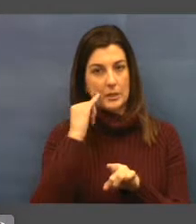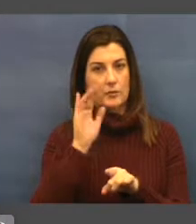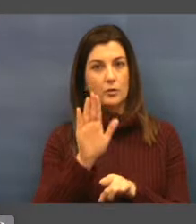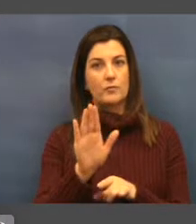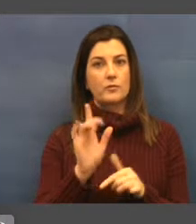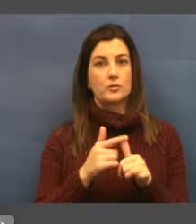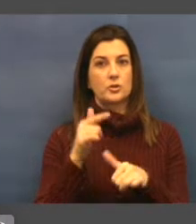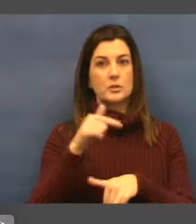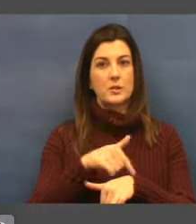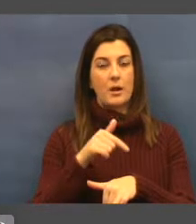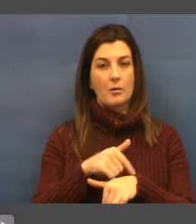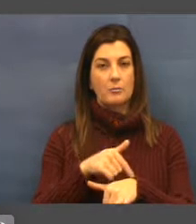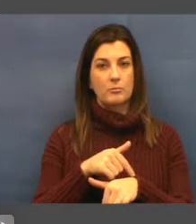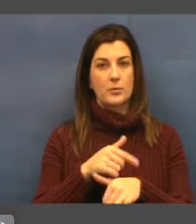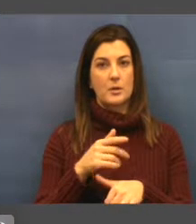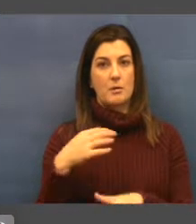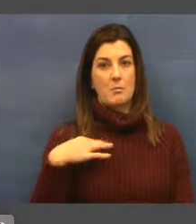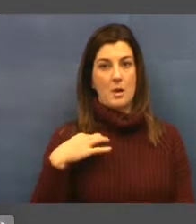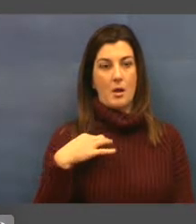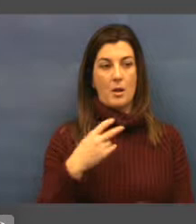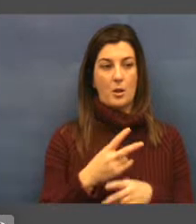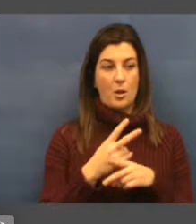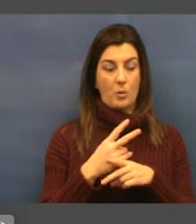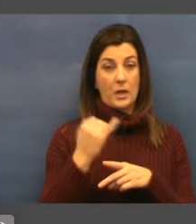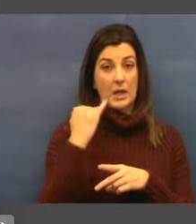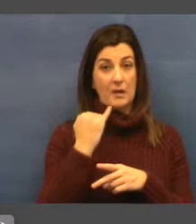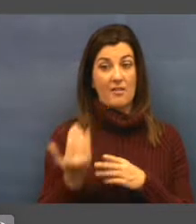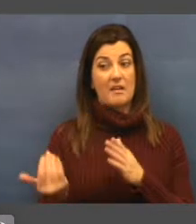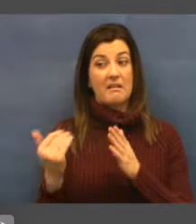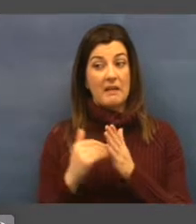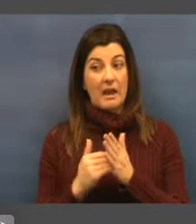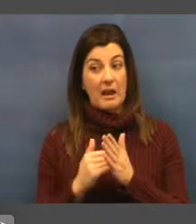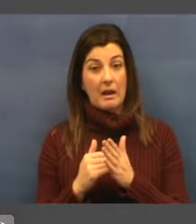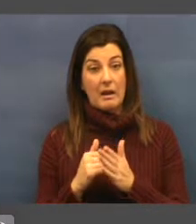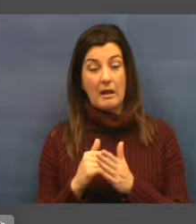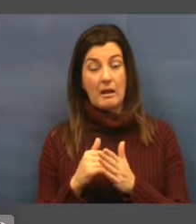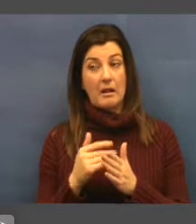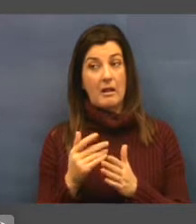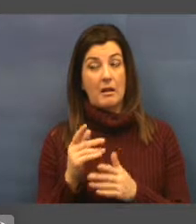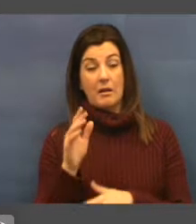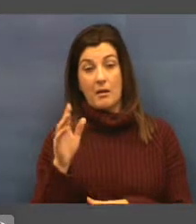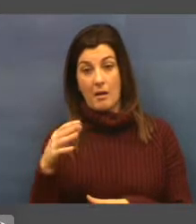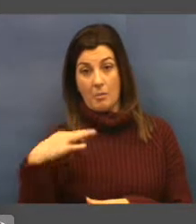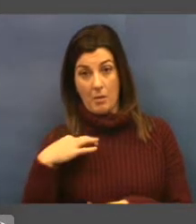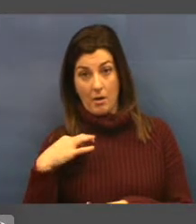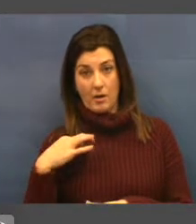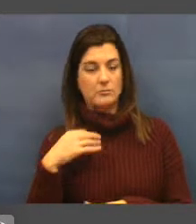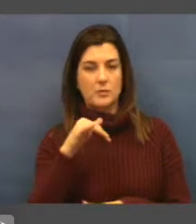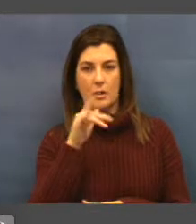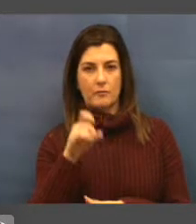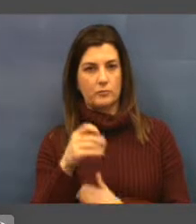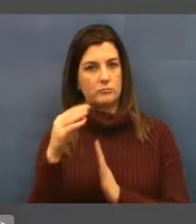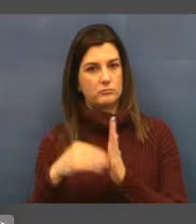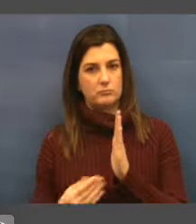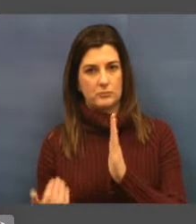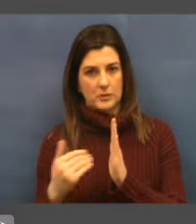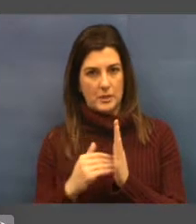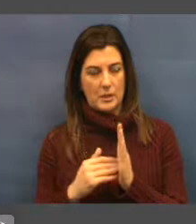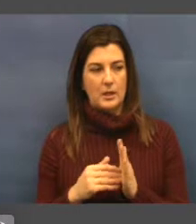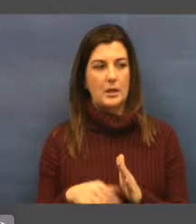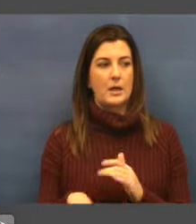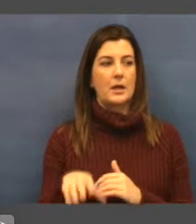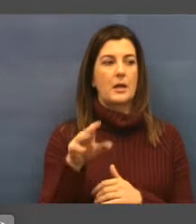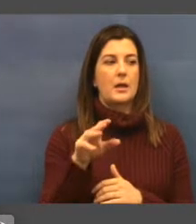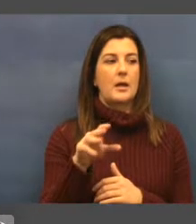If it's not your first time, then you've already done this and you don't have to do it again. So Master Students Financial